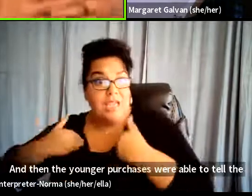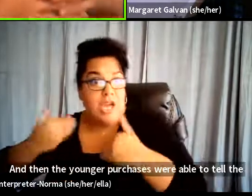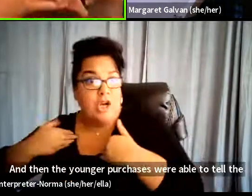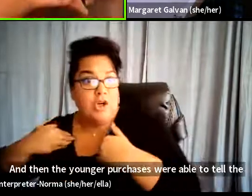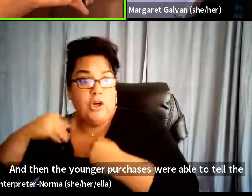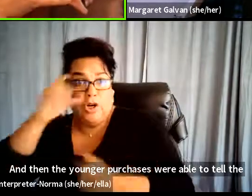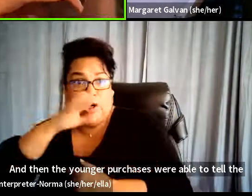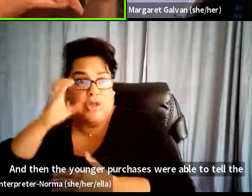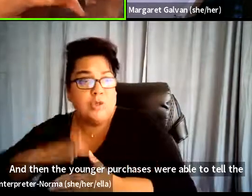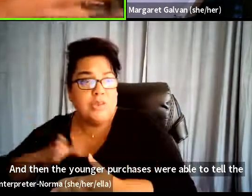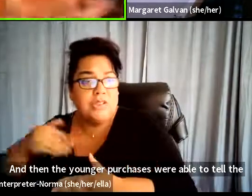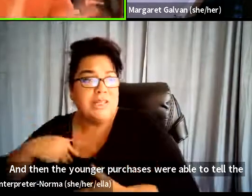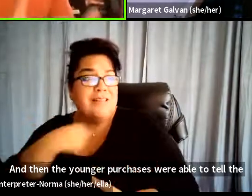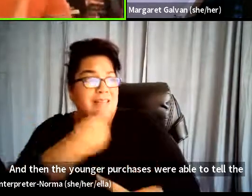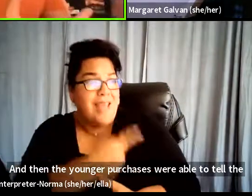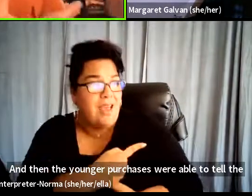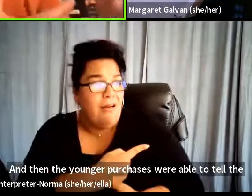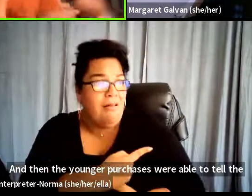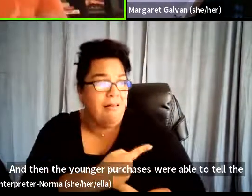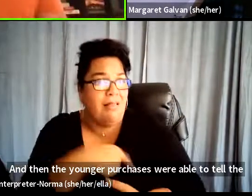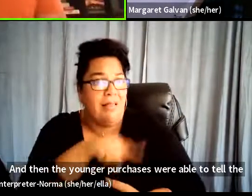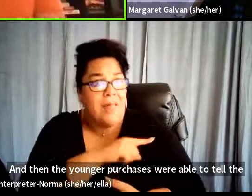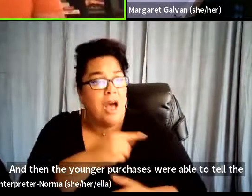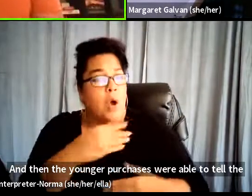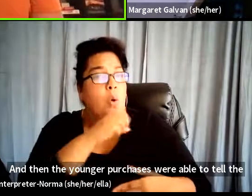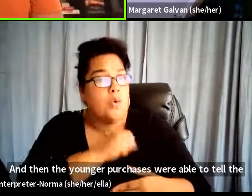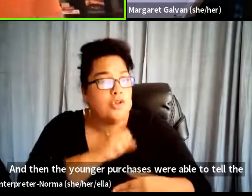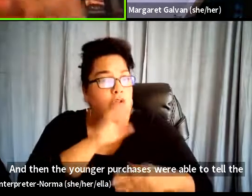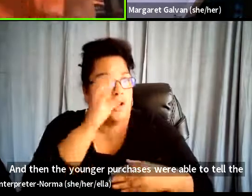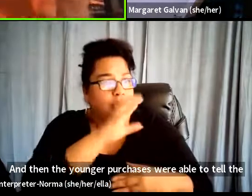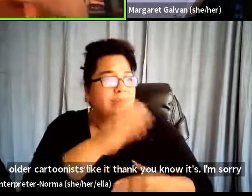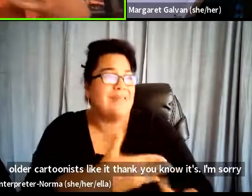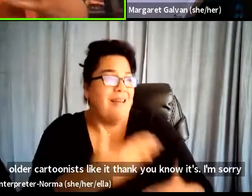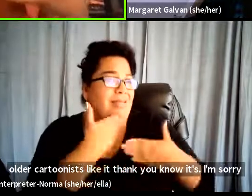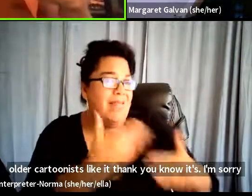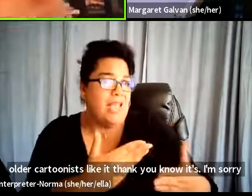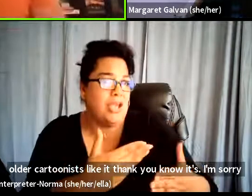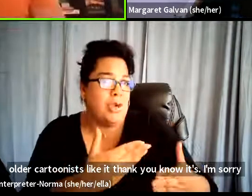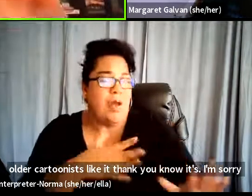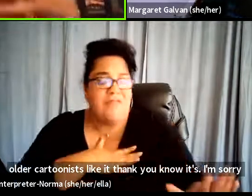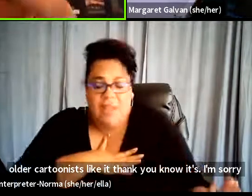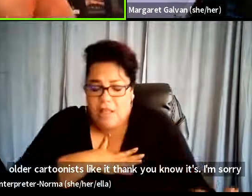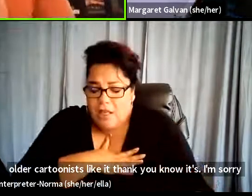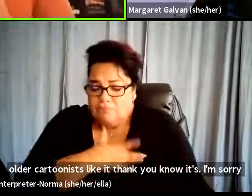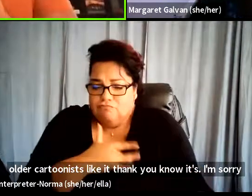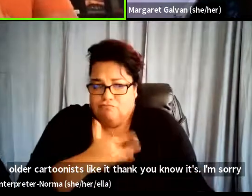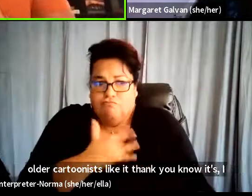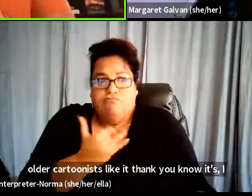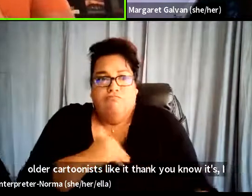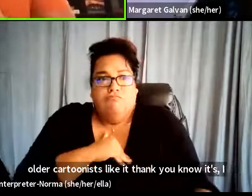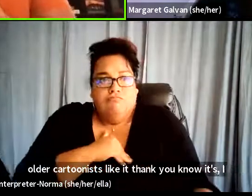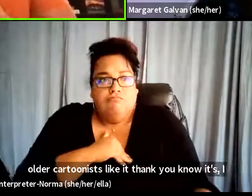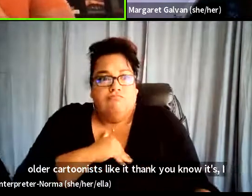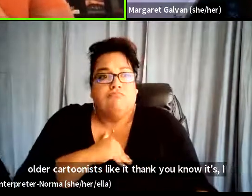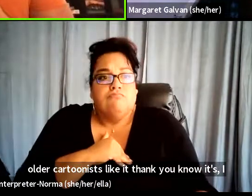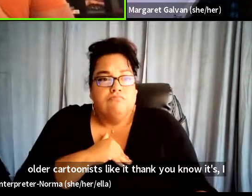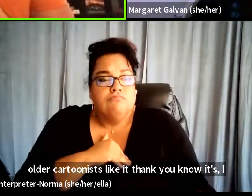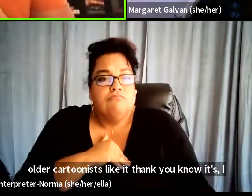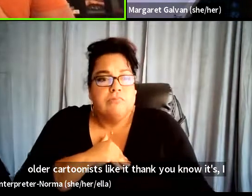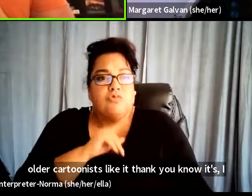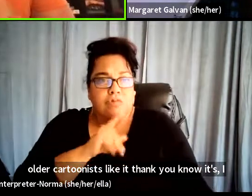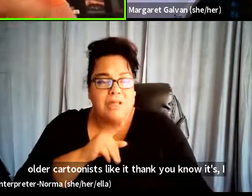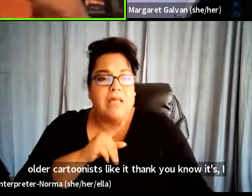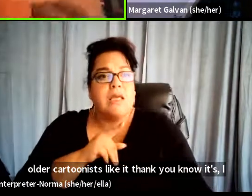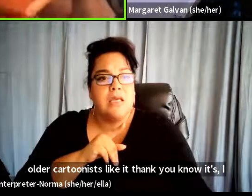cartoonists, like, thank you. You know, it's, I'm sort of getting verklempt even thinking about it. It's a really powerful, um,